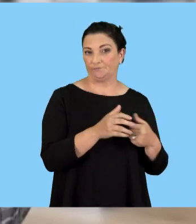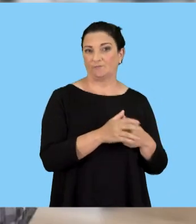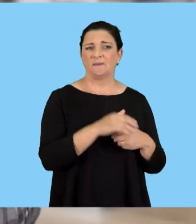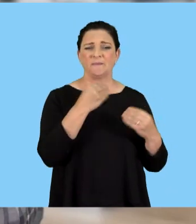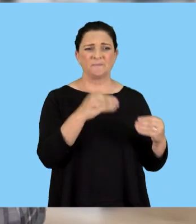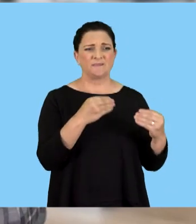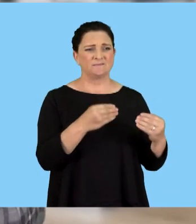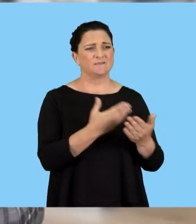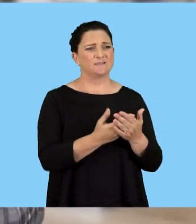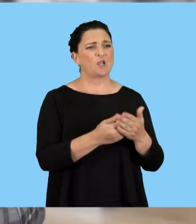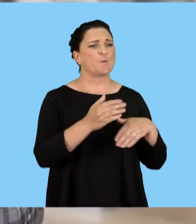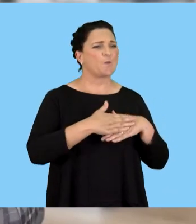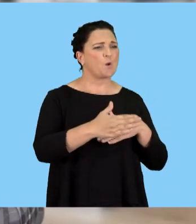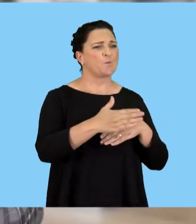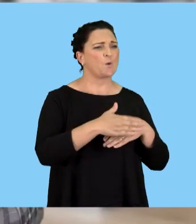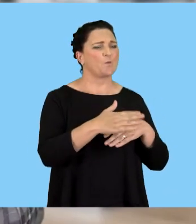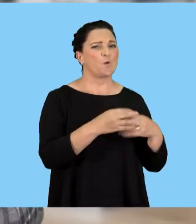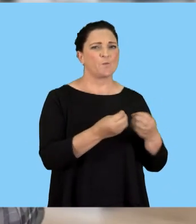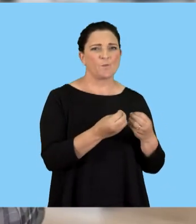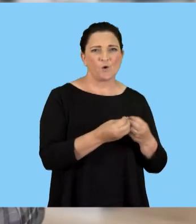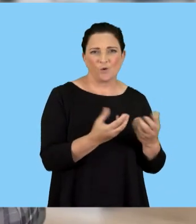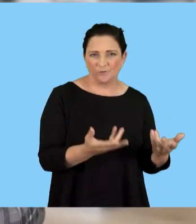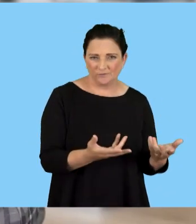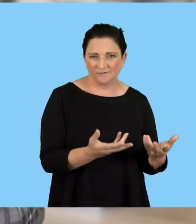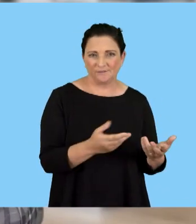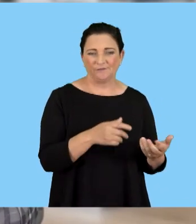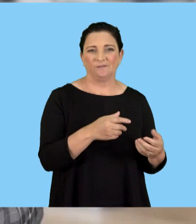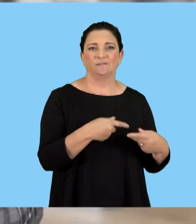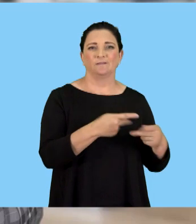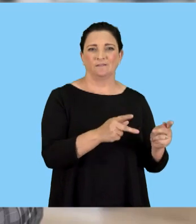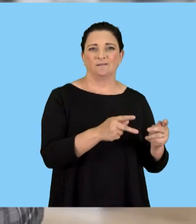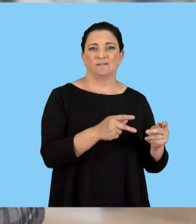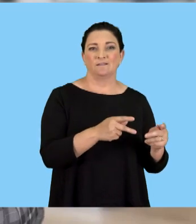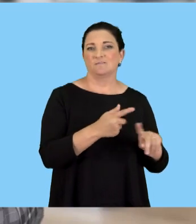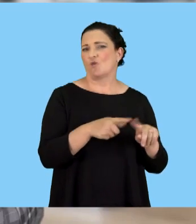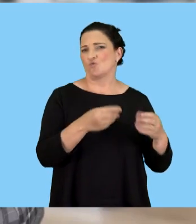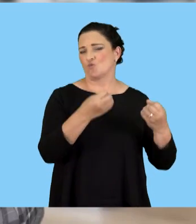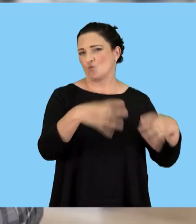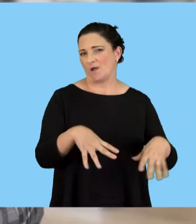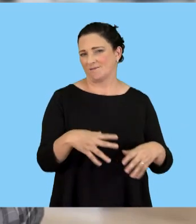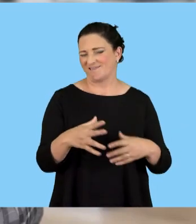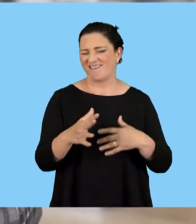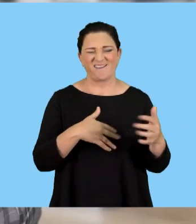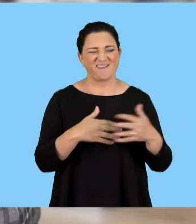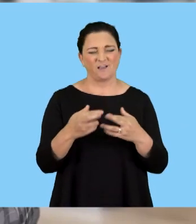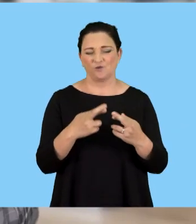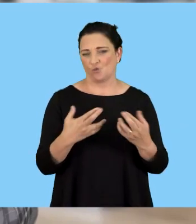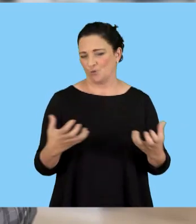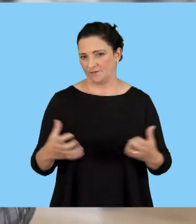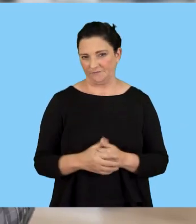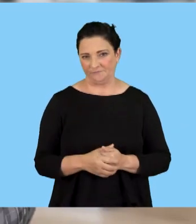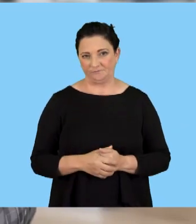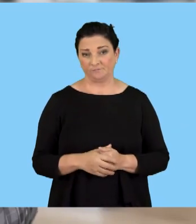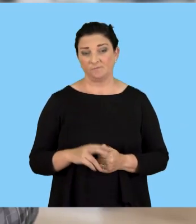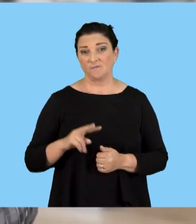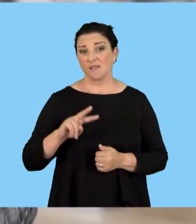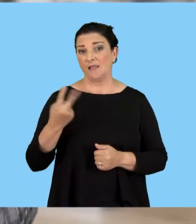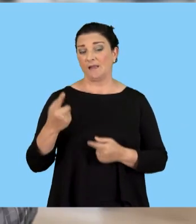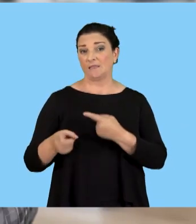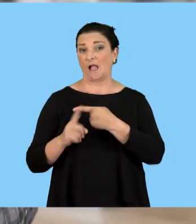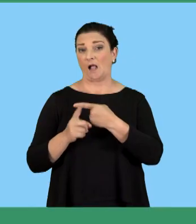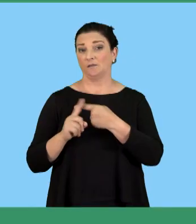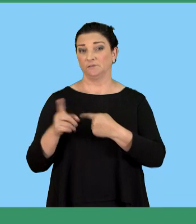experienced workers know and have better skills, and with those skills they can help the business to achieve the state of productivity.